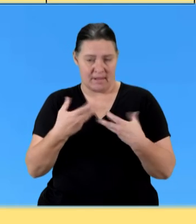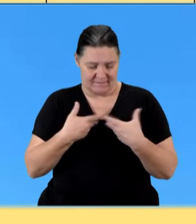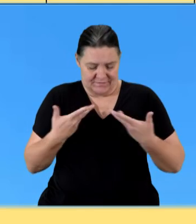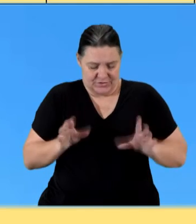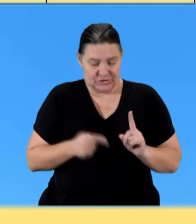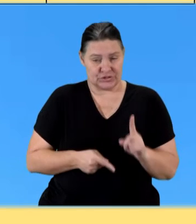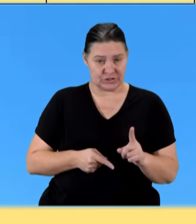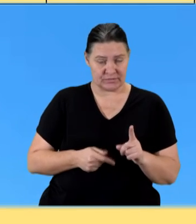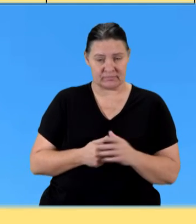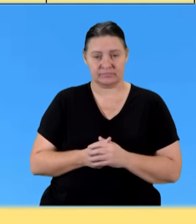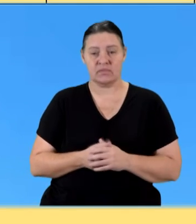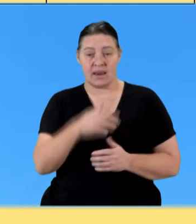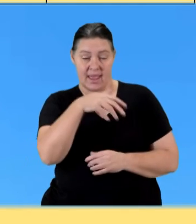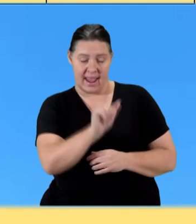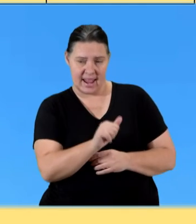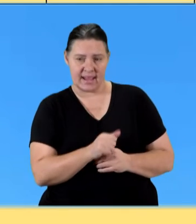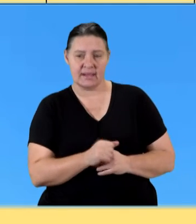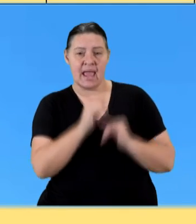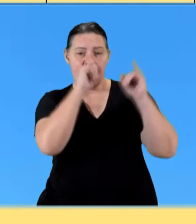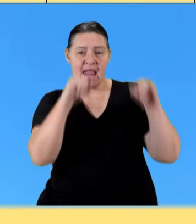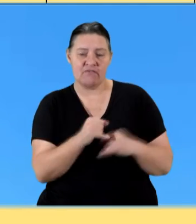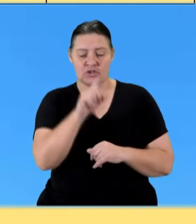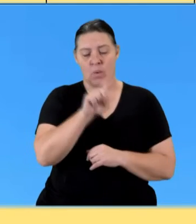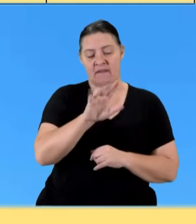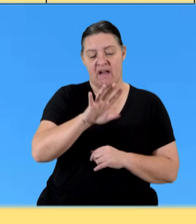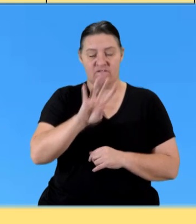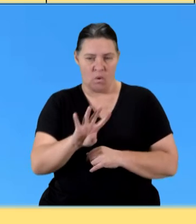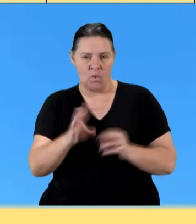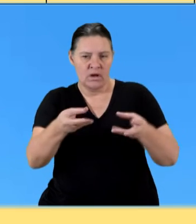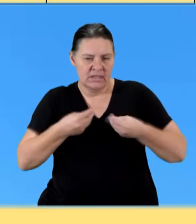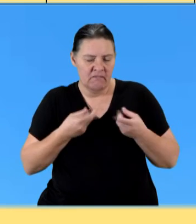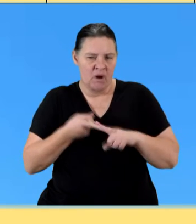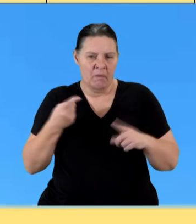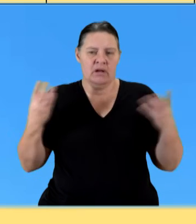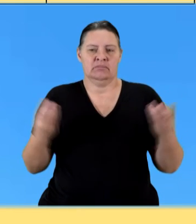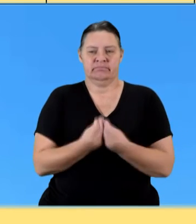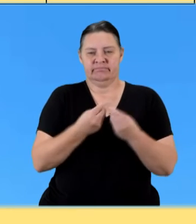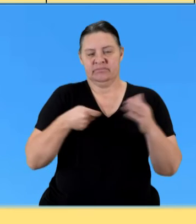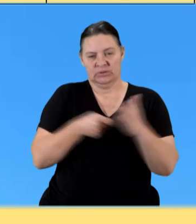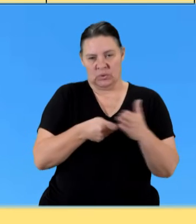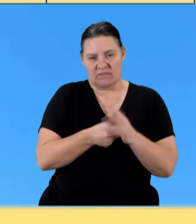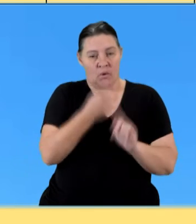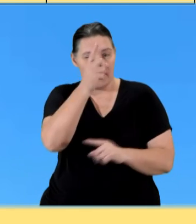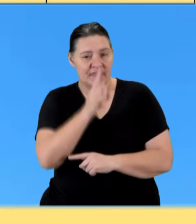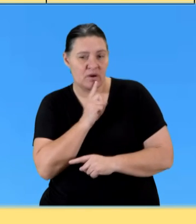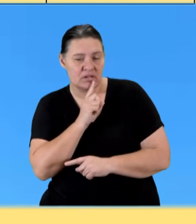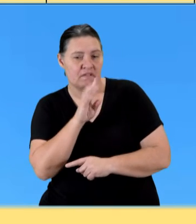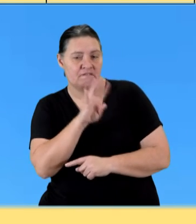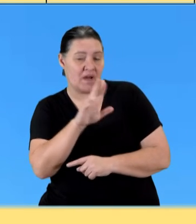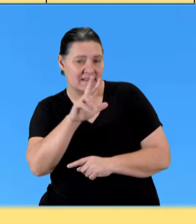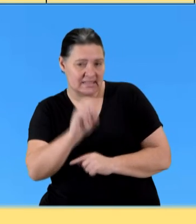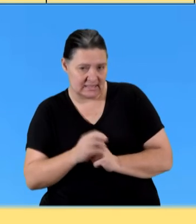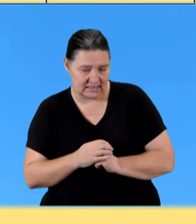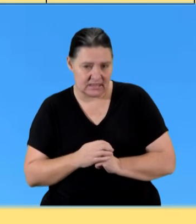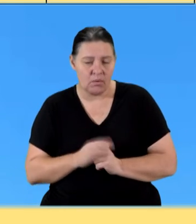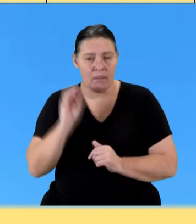given. A, invoice 154 received from Together Stores for